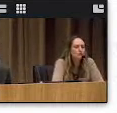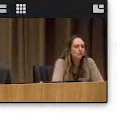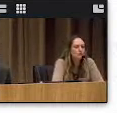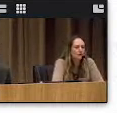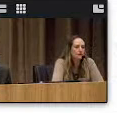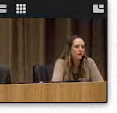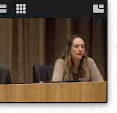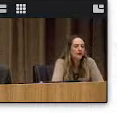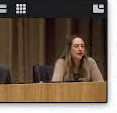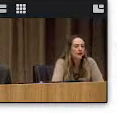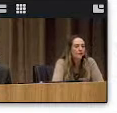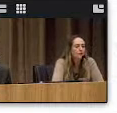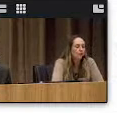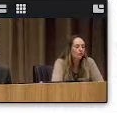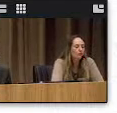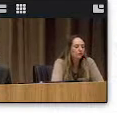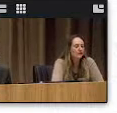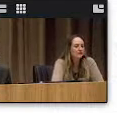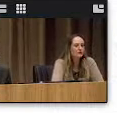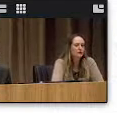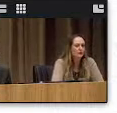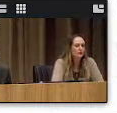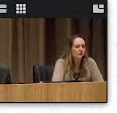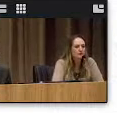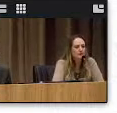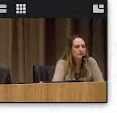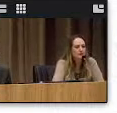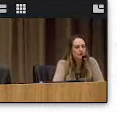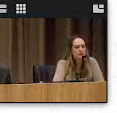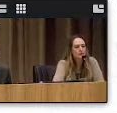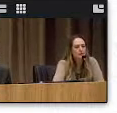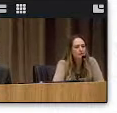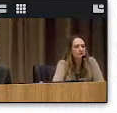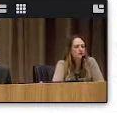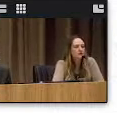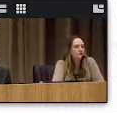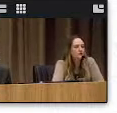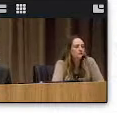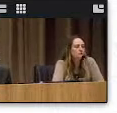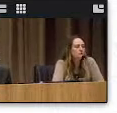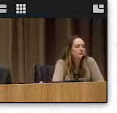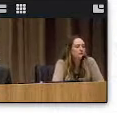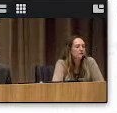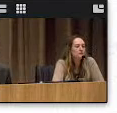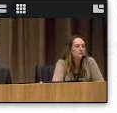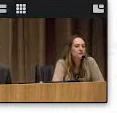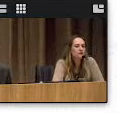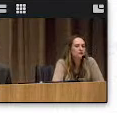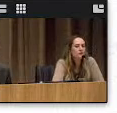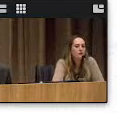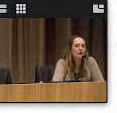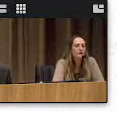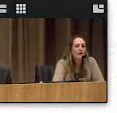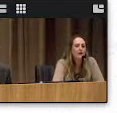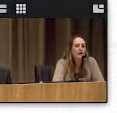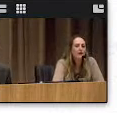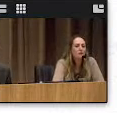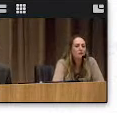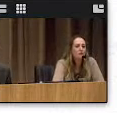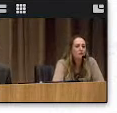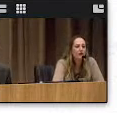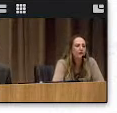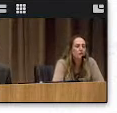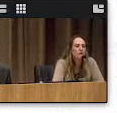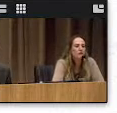we had some patients in July of 21. They were few, but they were the first ones that